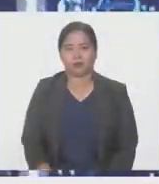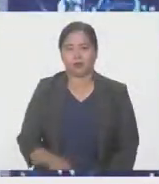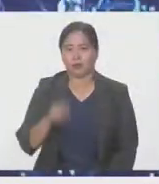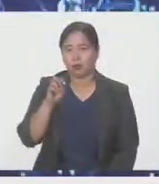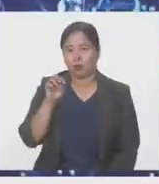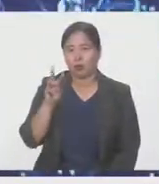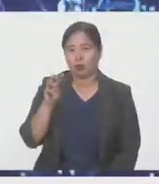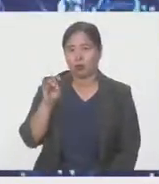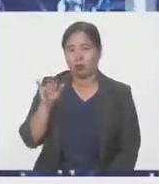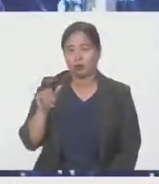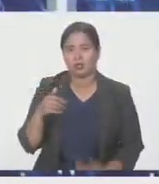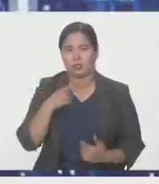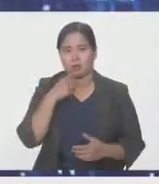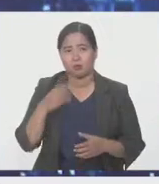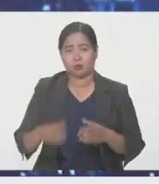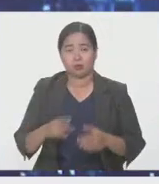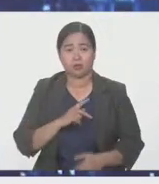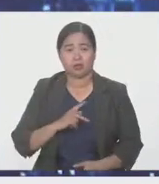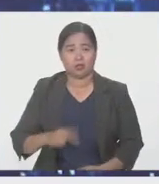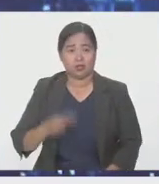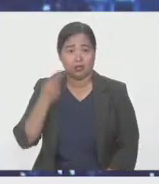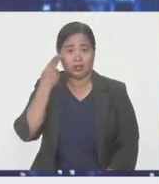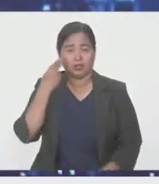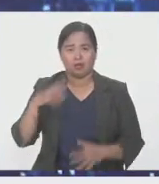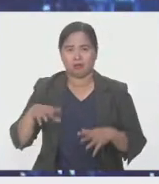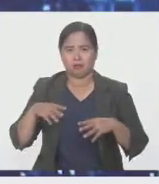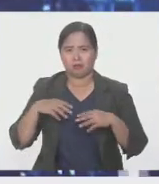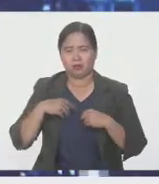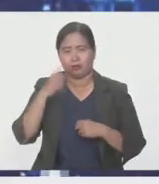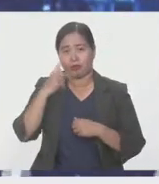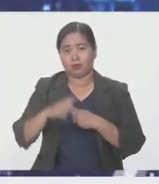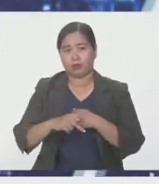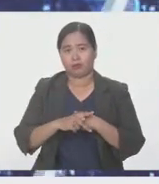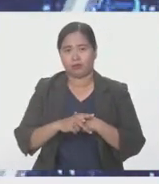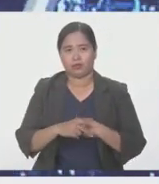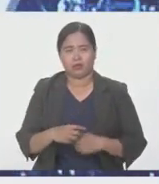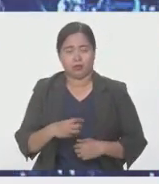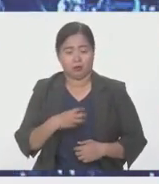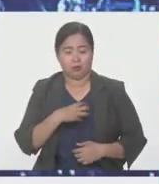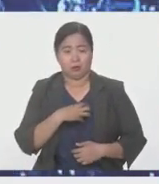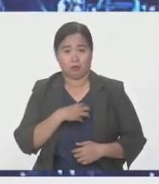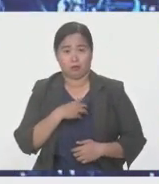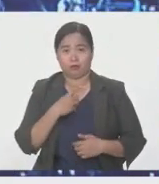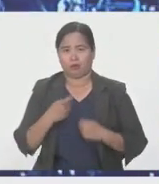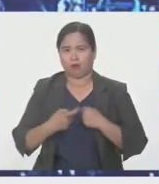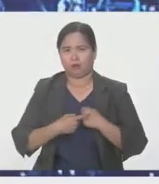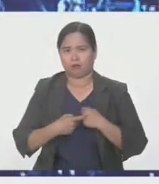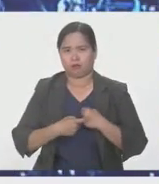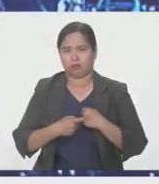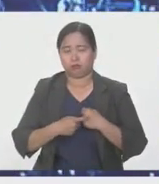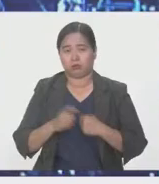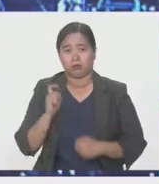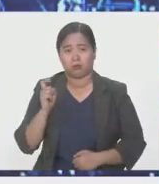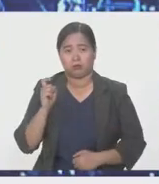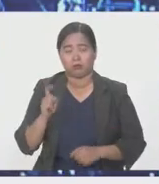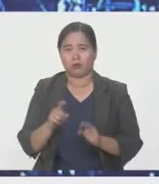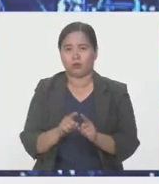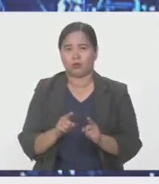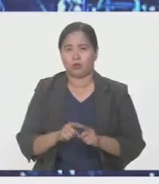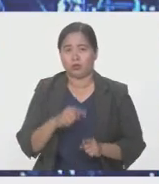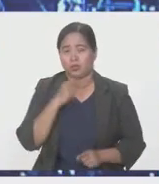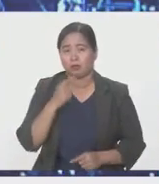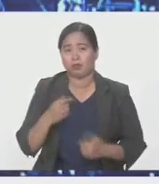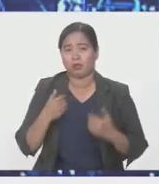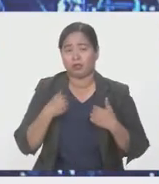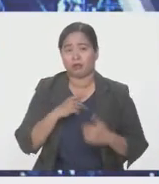Norway's royal court said King Harald will receive a permanent pacemaker device to boost his heart rate. Meanwhile, Crown Prince Haakon